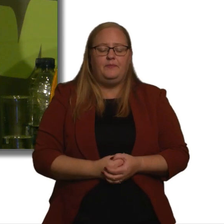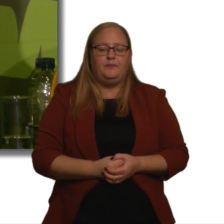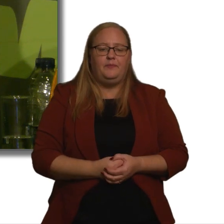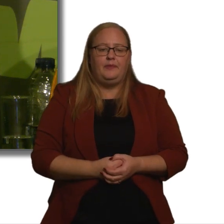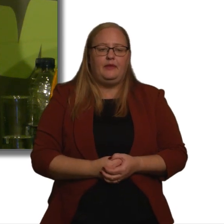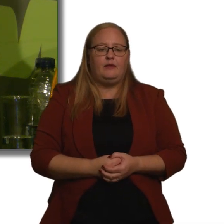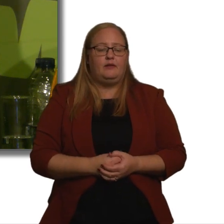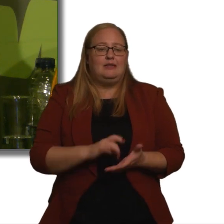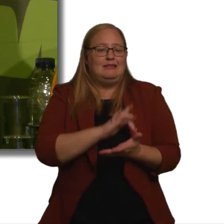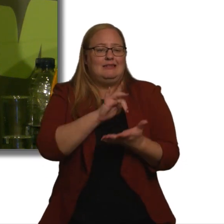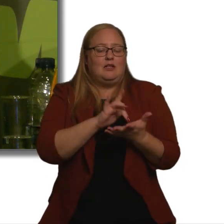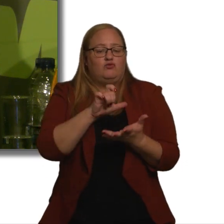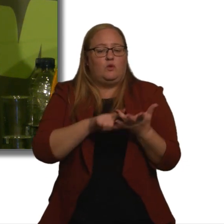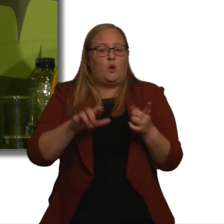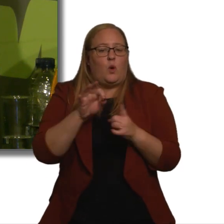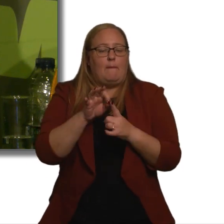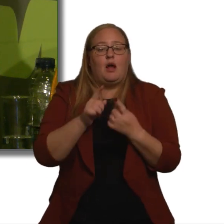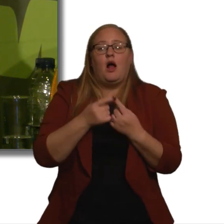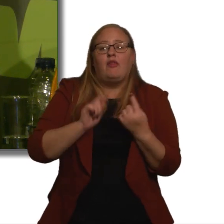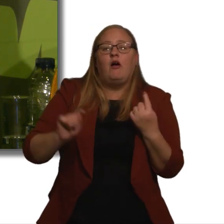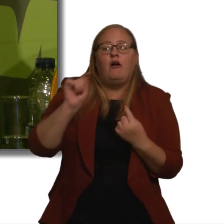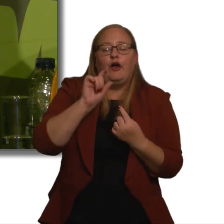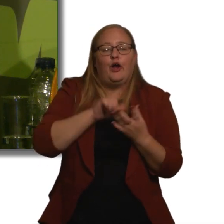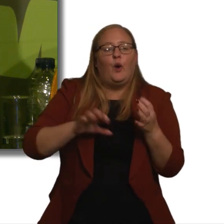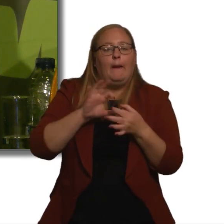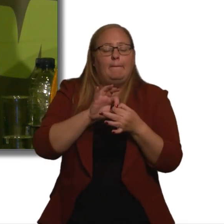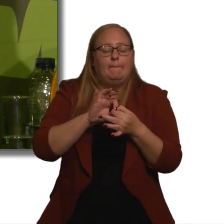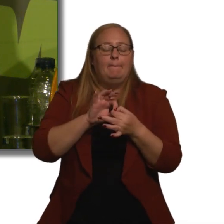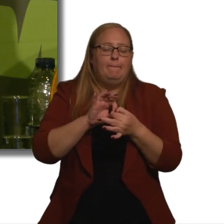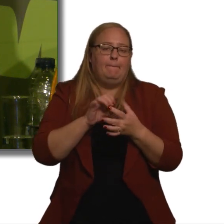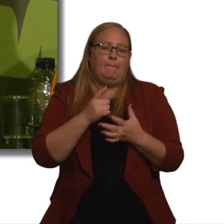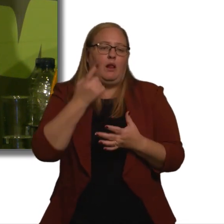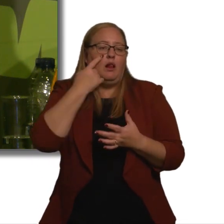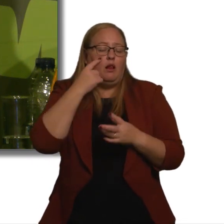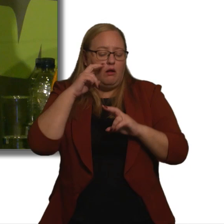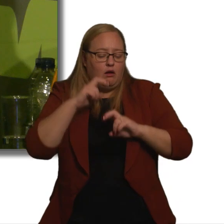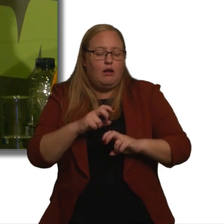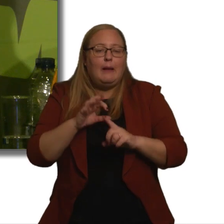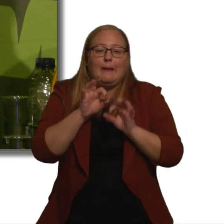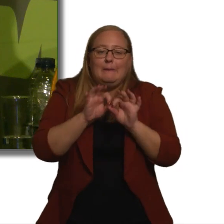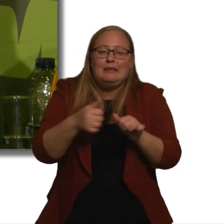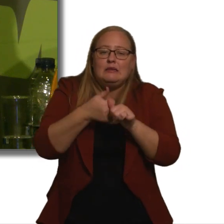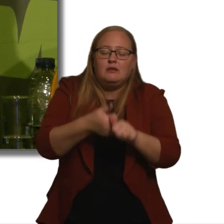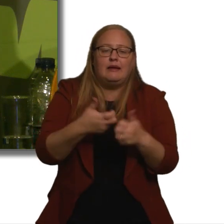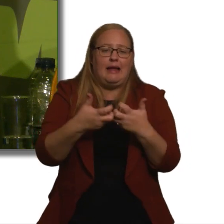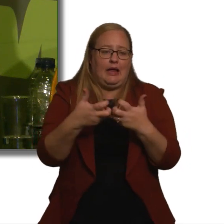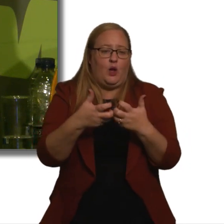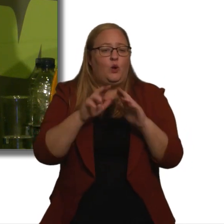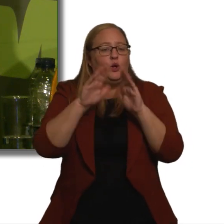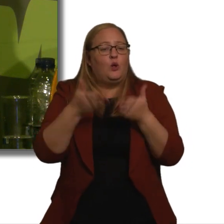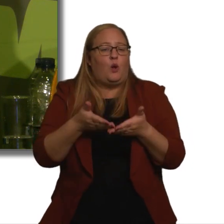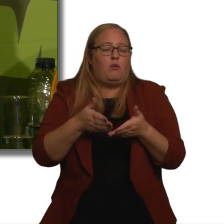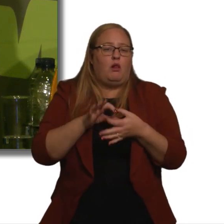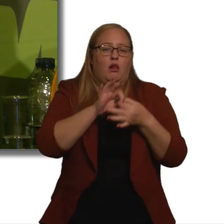Central Co-op, together with other co-ops, are exploring ways in which we can support peace through cooperation around the world,